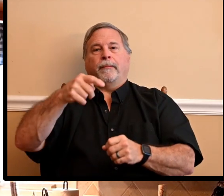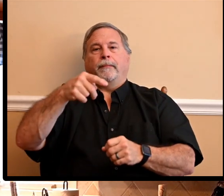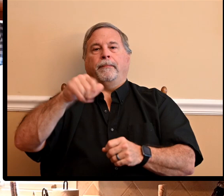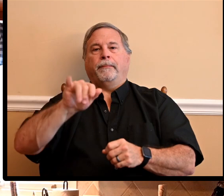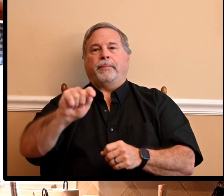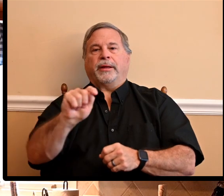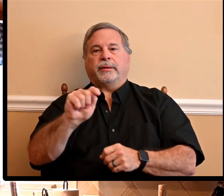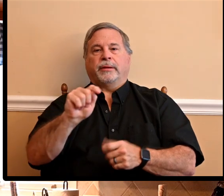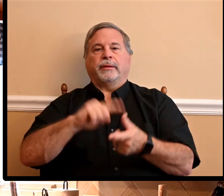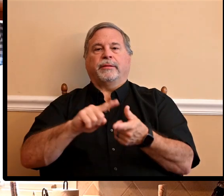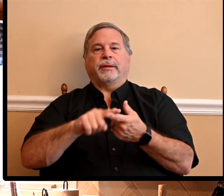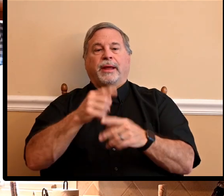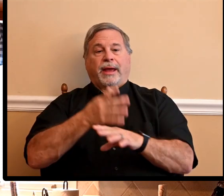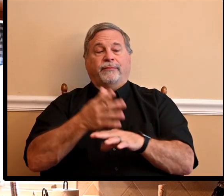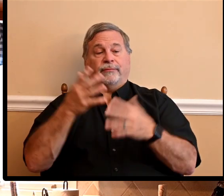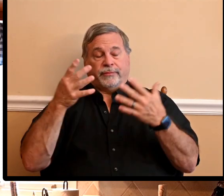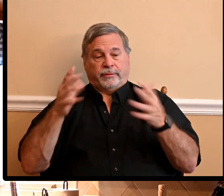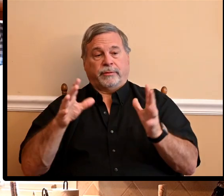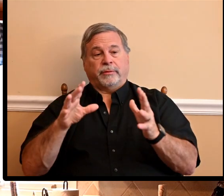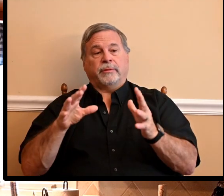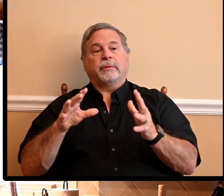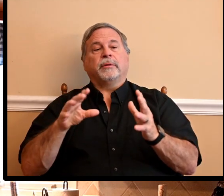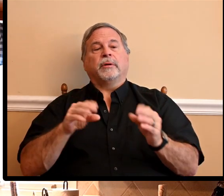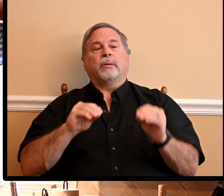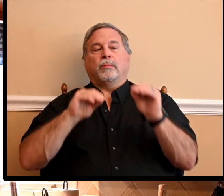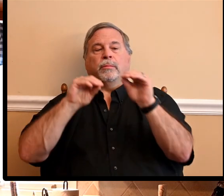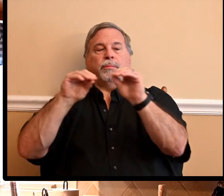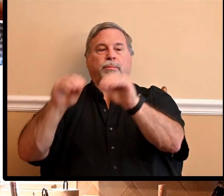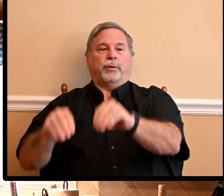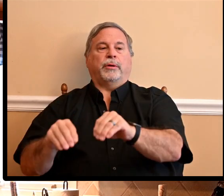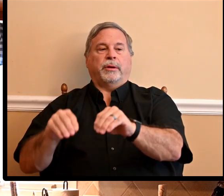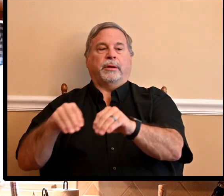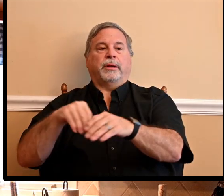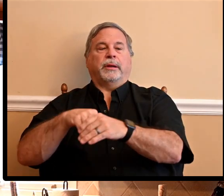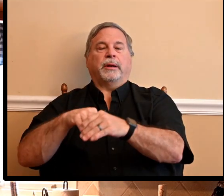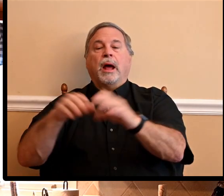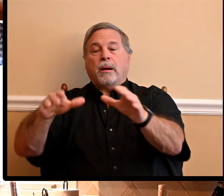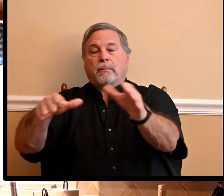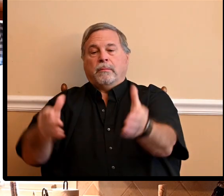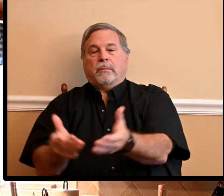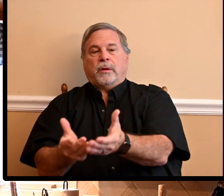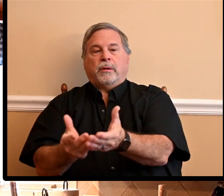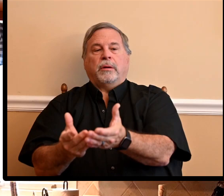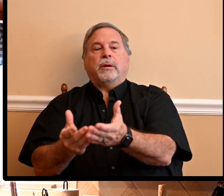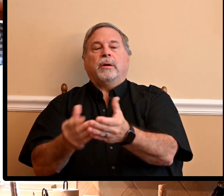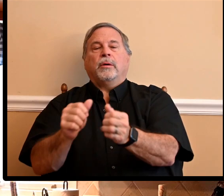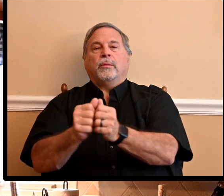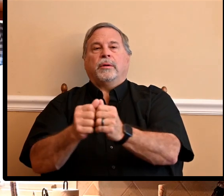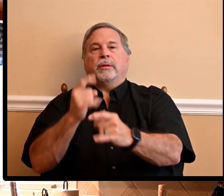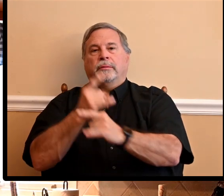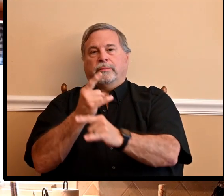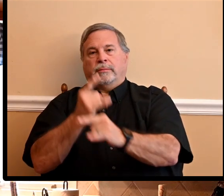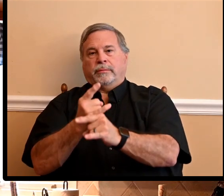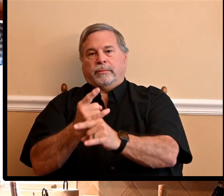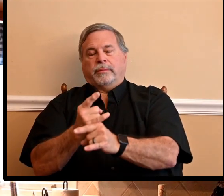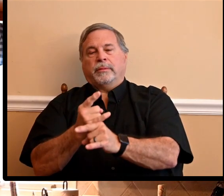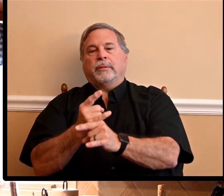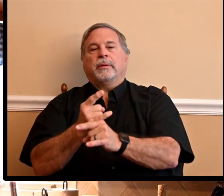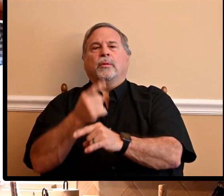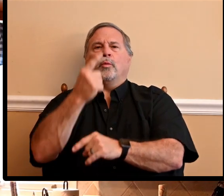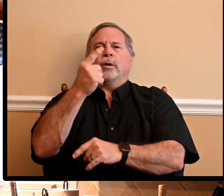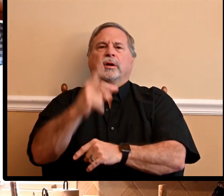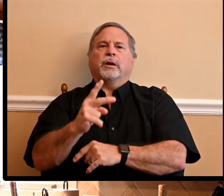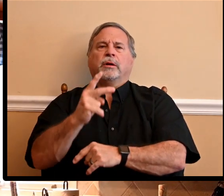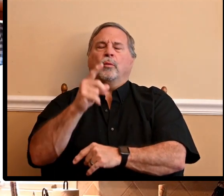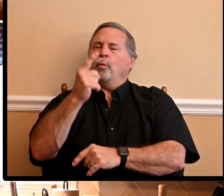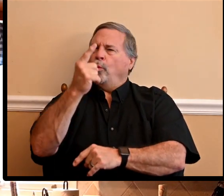you want to make sure that you pit them, and then after you pit them, what you want to do is you want to take and put them in the kirschwasser. So